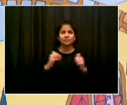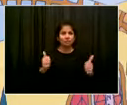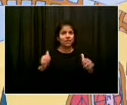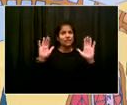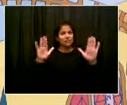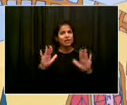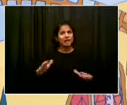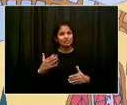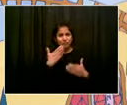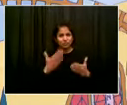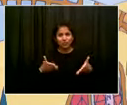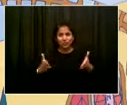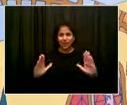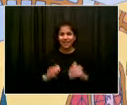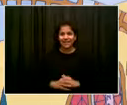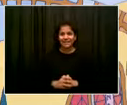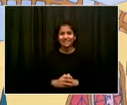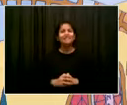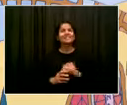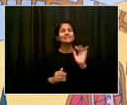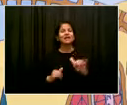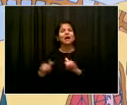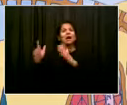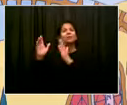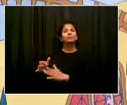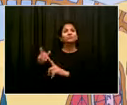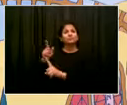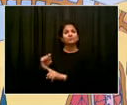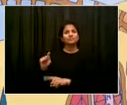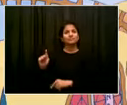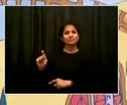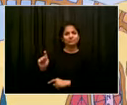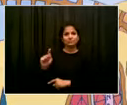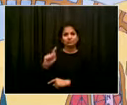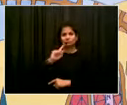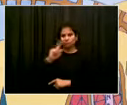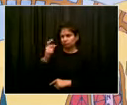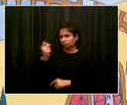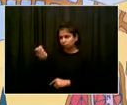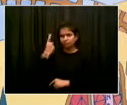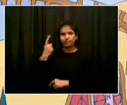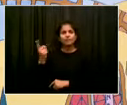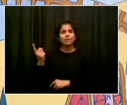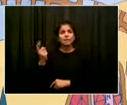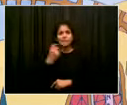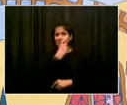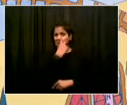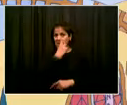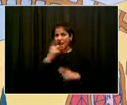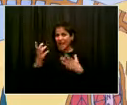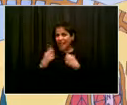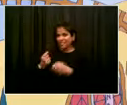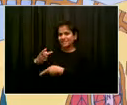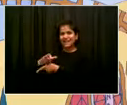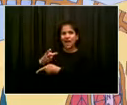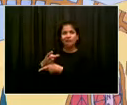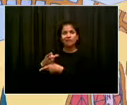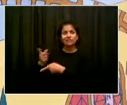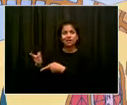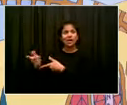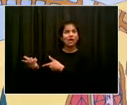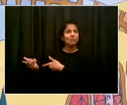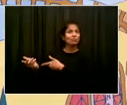is really, really understands over years and years how important it is to bring healthcare to the people. He's been a strong supporter